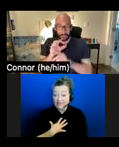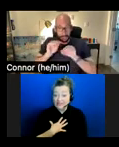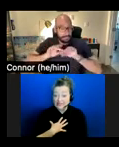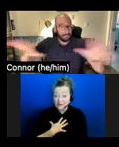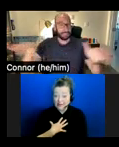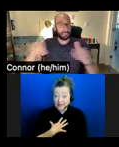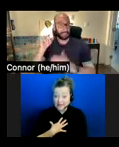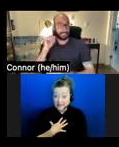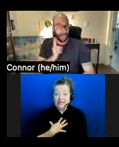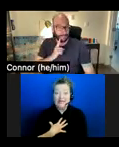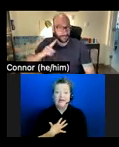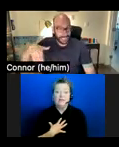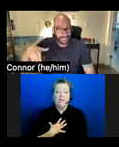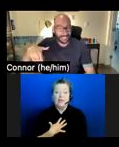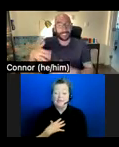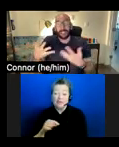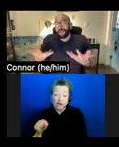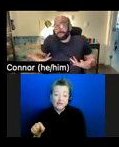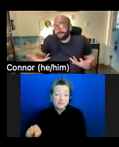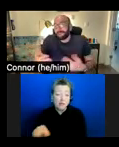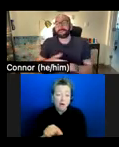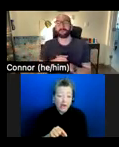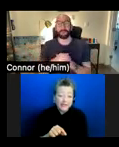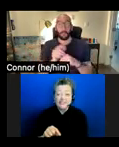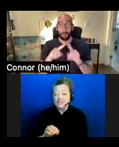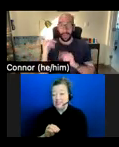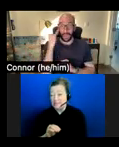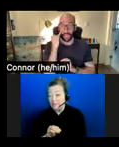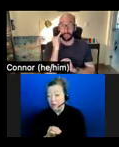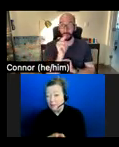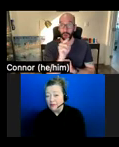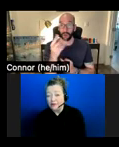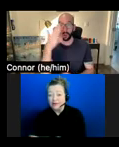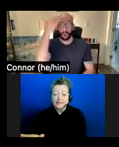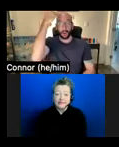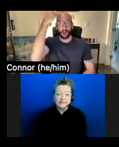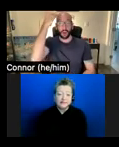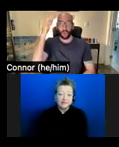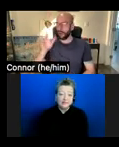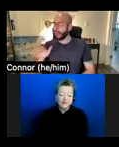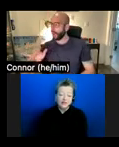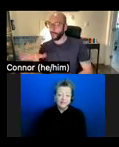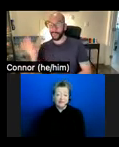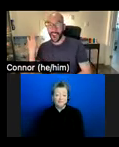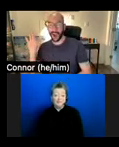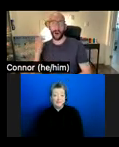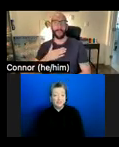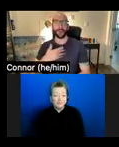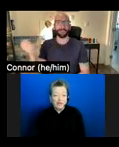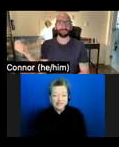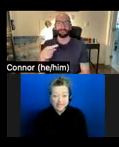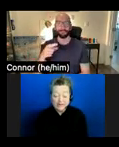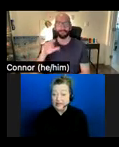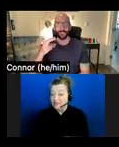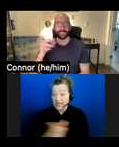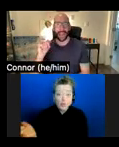I haven't seen one yet, and maybe there are in small pockets. It just hasn't become popular as a kind of like a mainstream